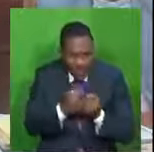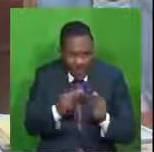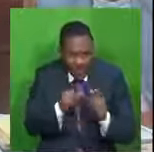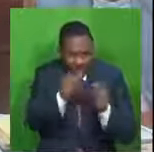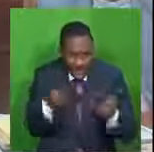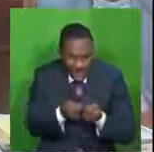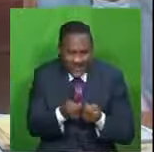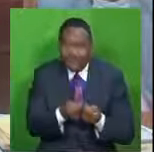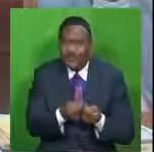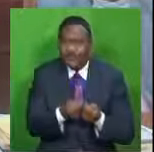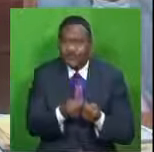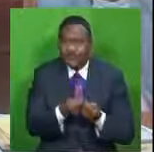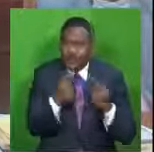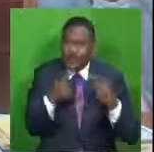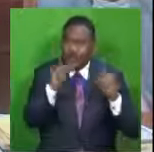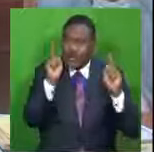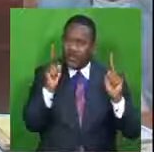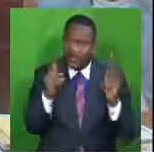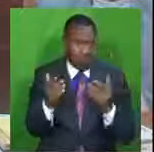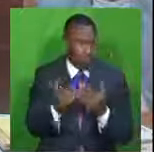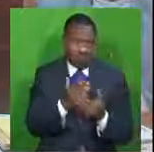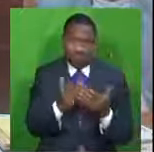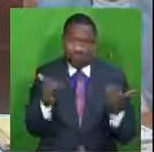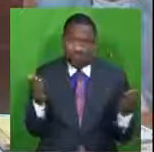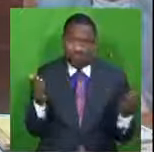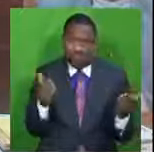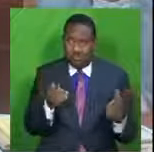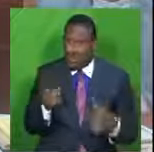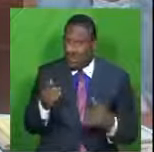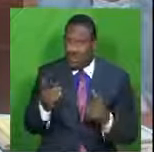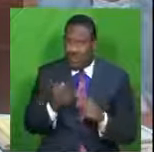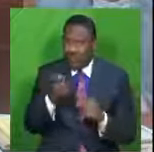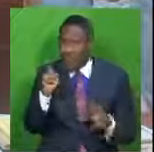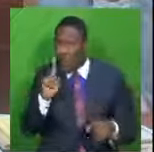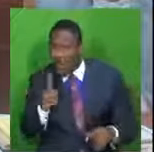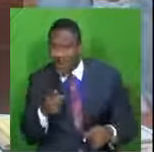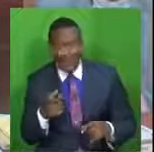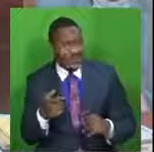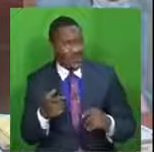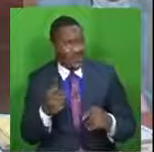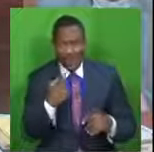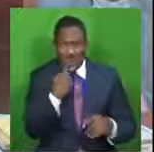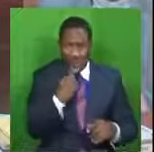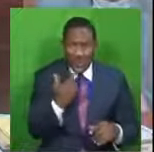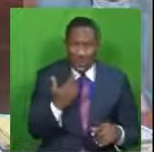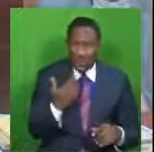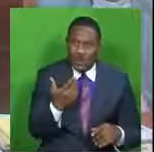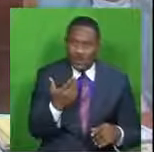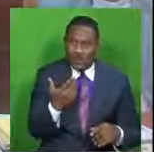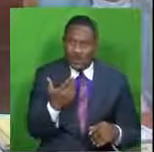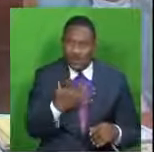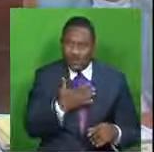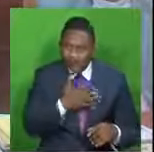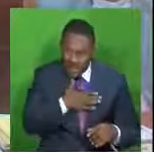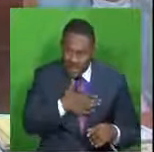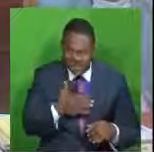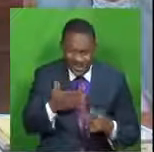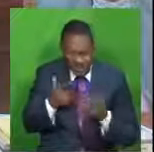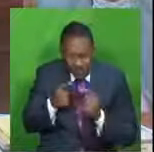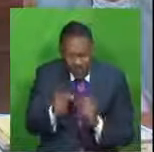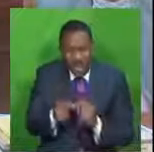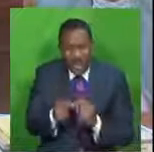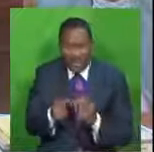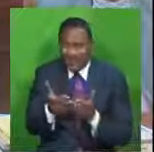successful. Regardless of where they come from or who they are, seek to engage them to be able to support